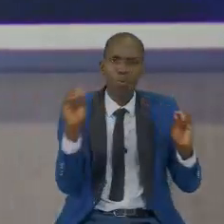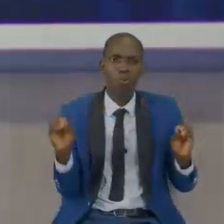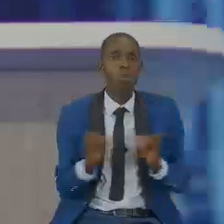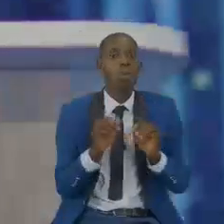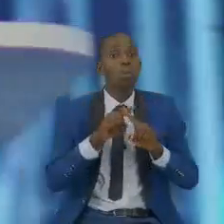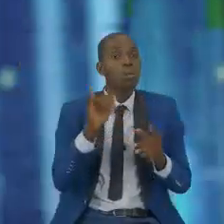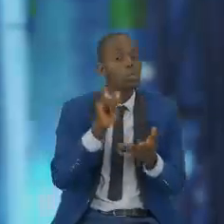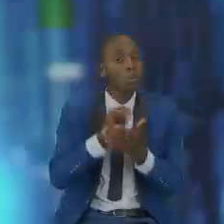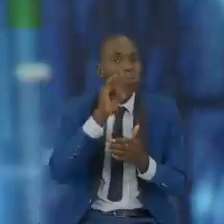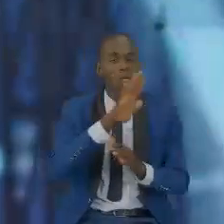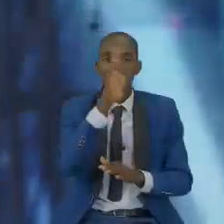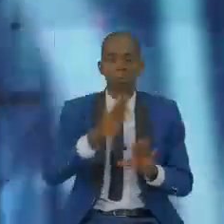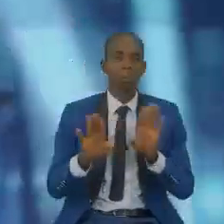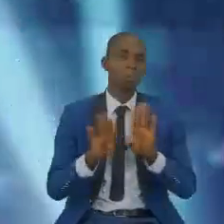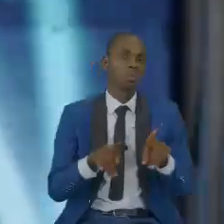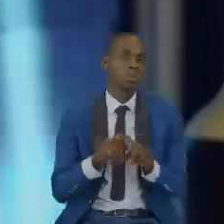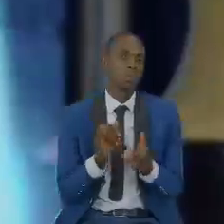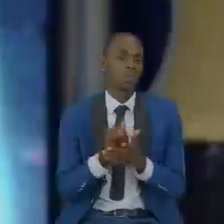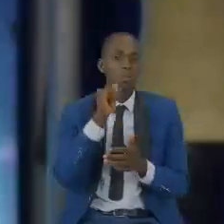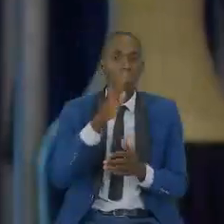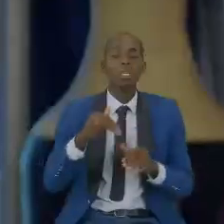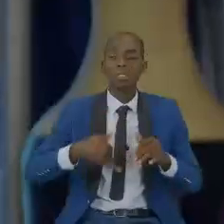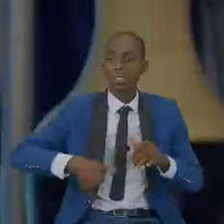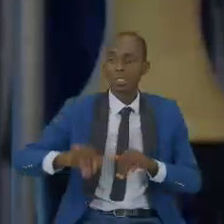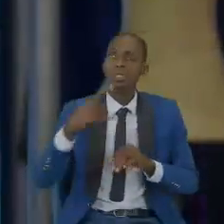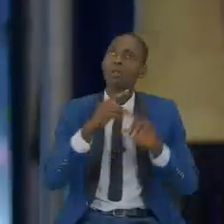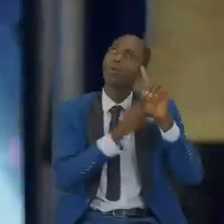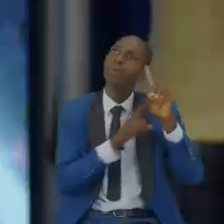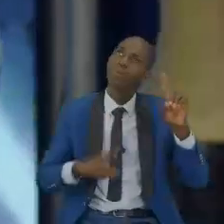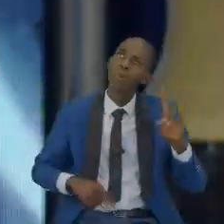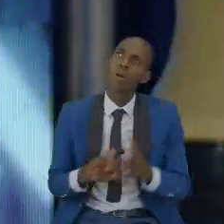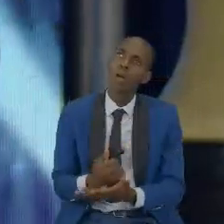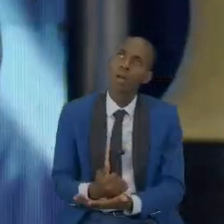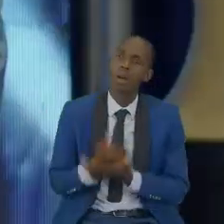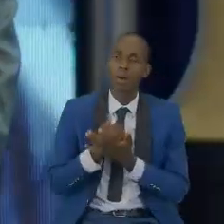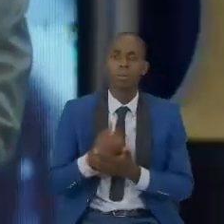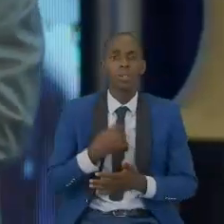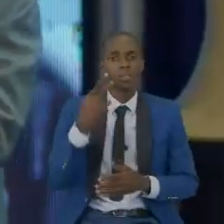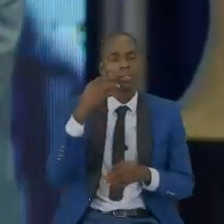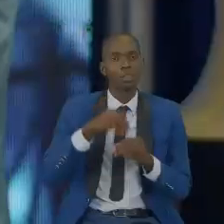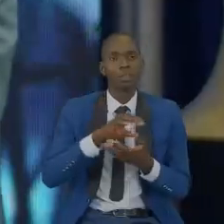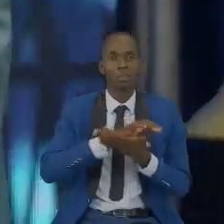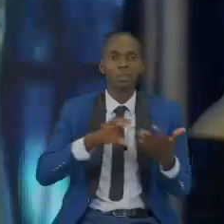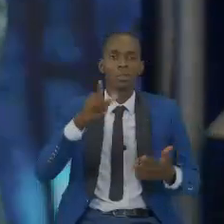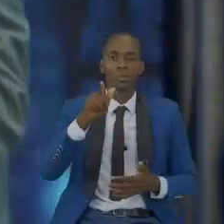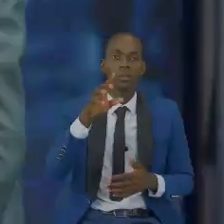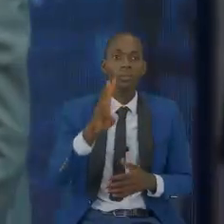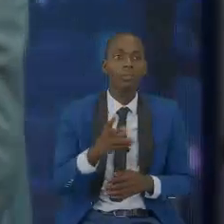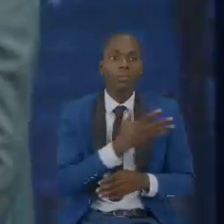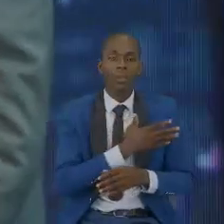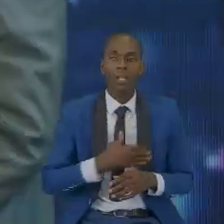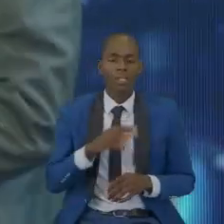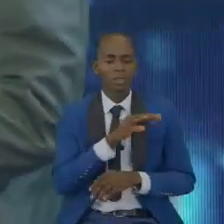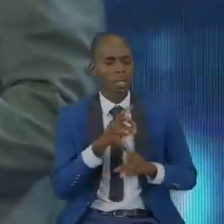woman came and said, Lord, help me. Look at verse 26. In verse 26, but he answered